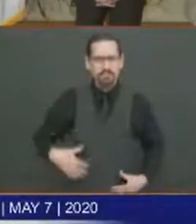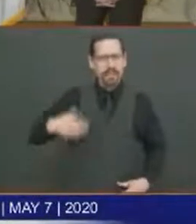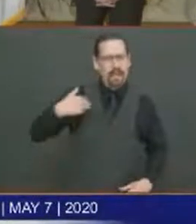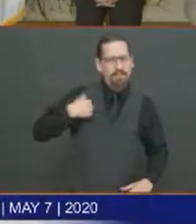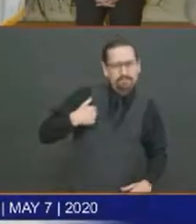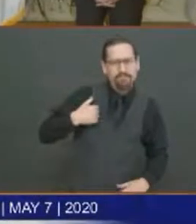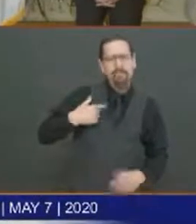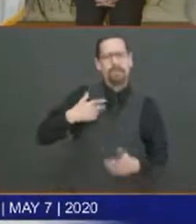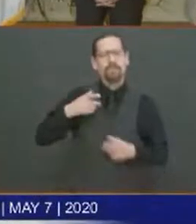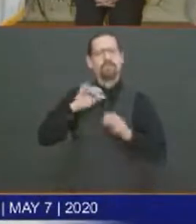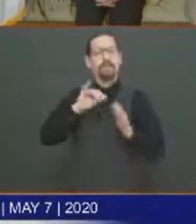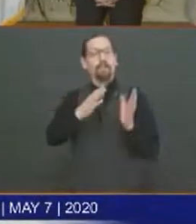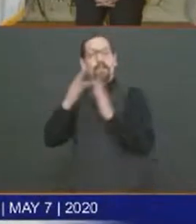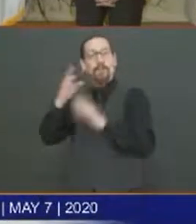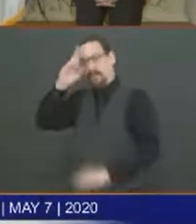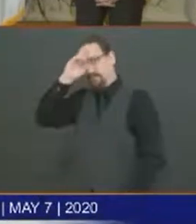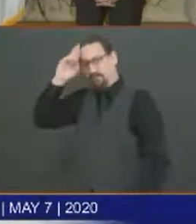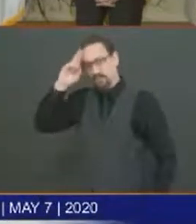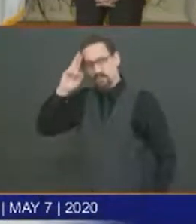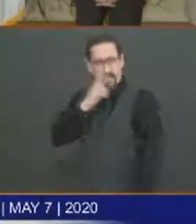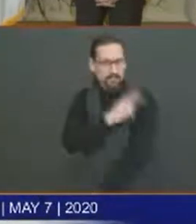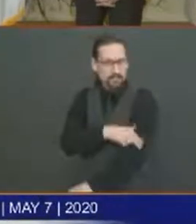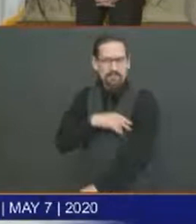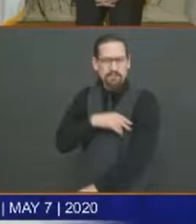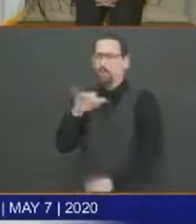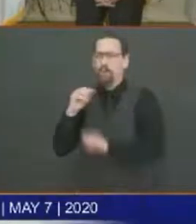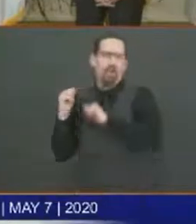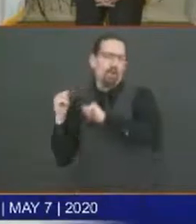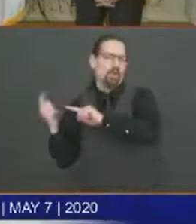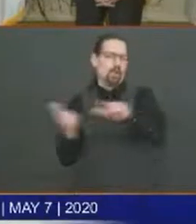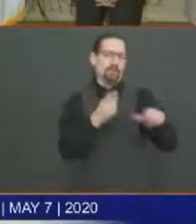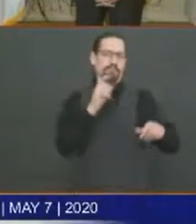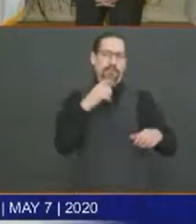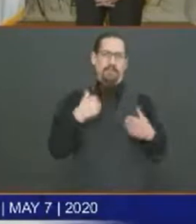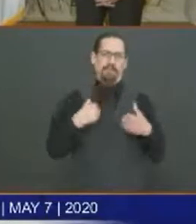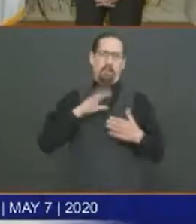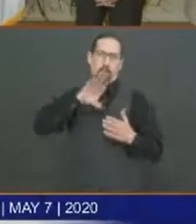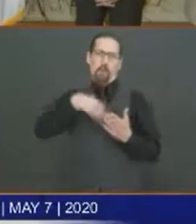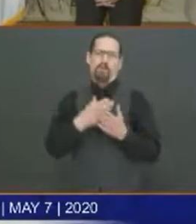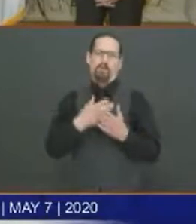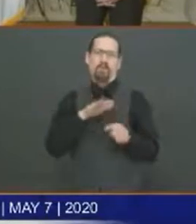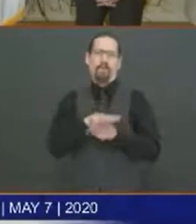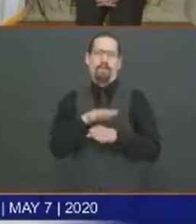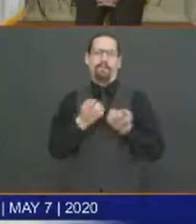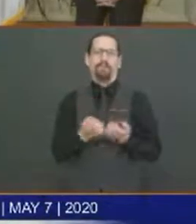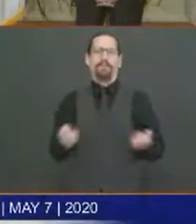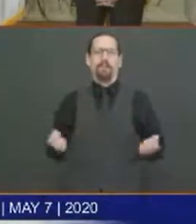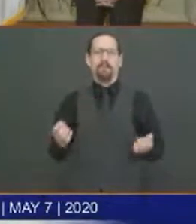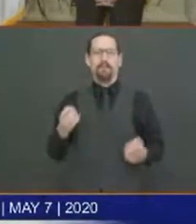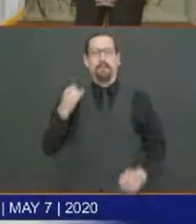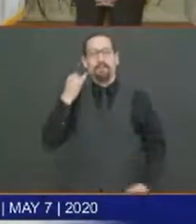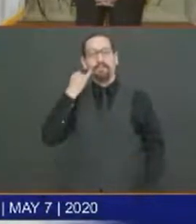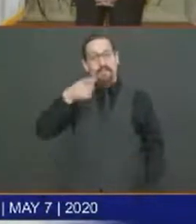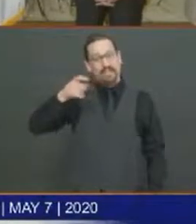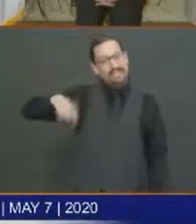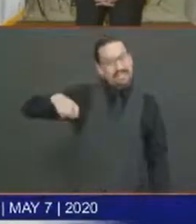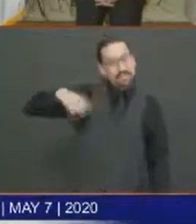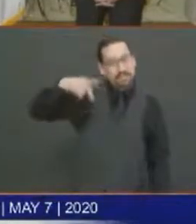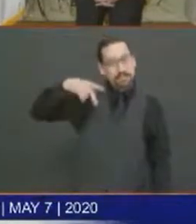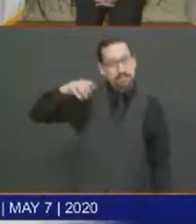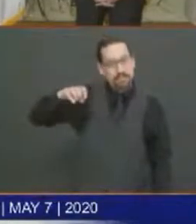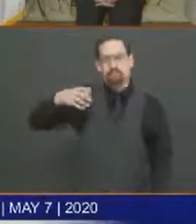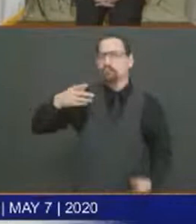they know, and we are very quick to respond whenever additional PPE is needed. that we get it to them. So that's been our focus.